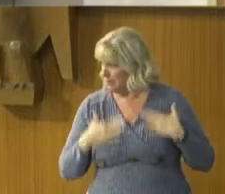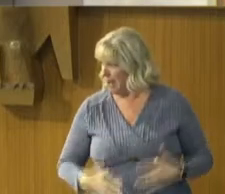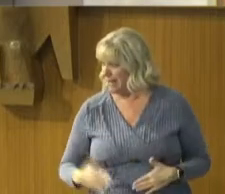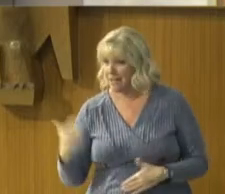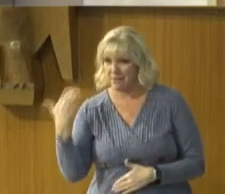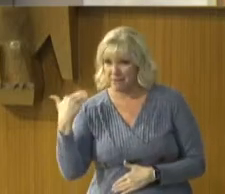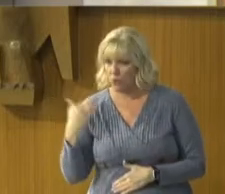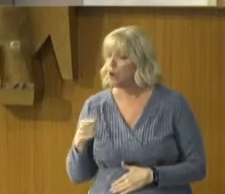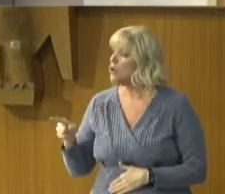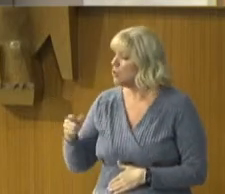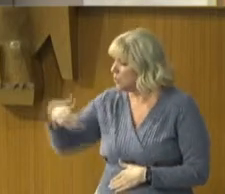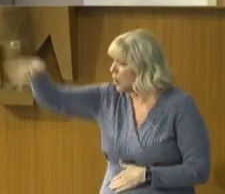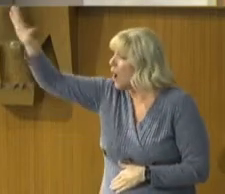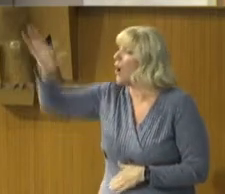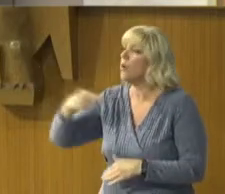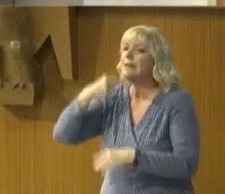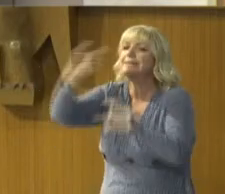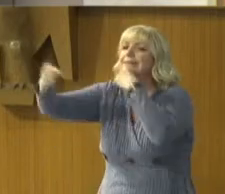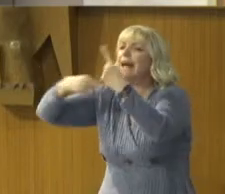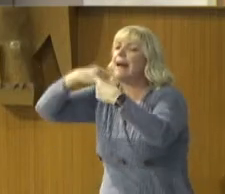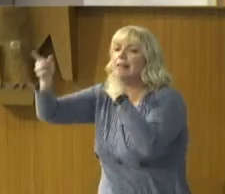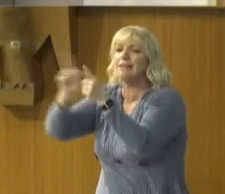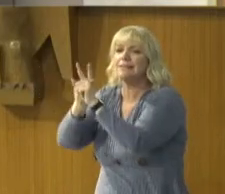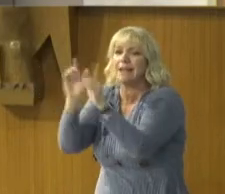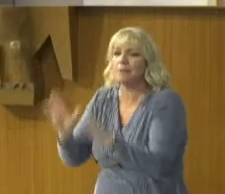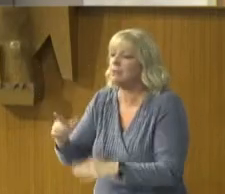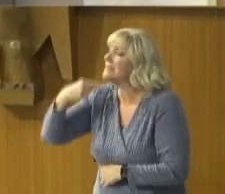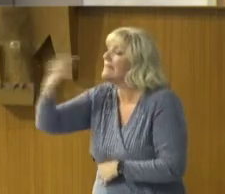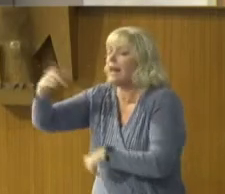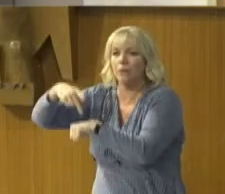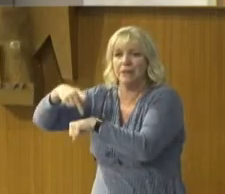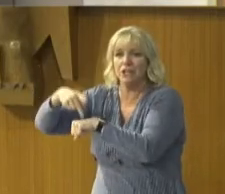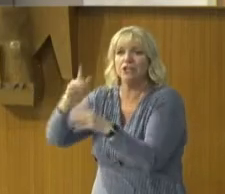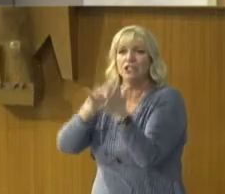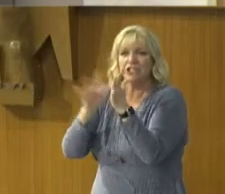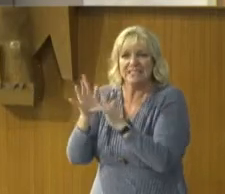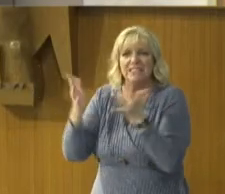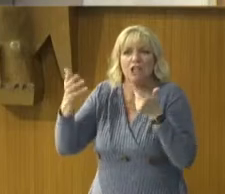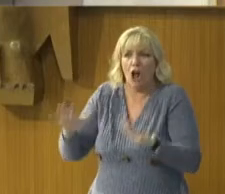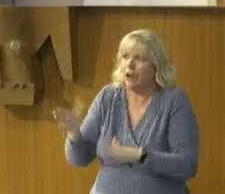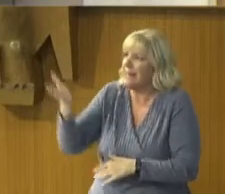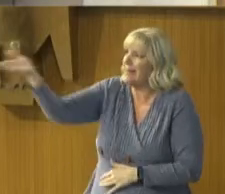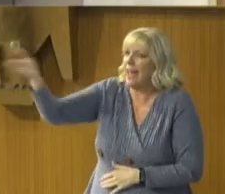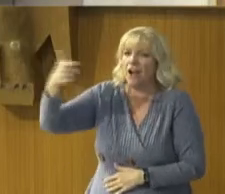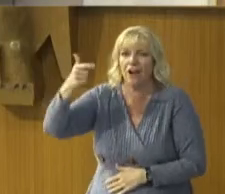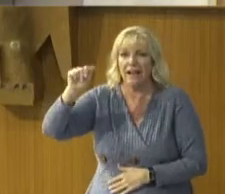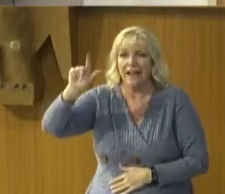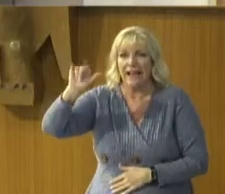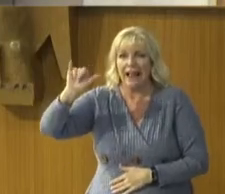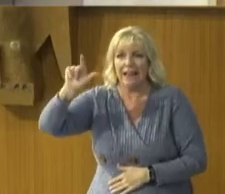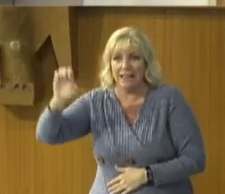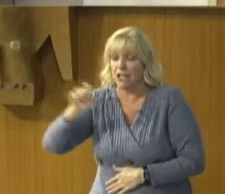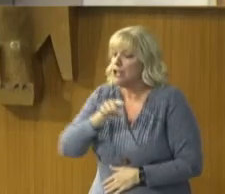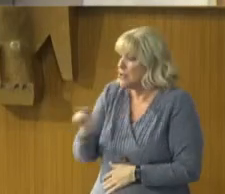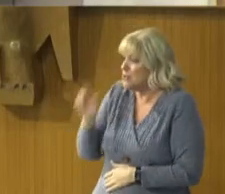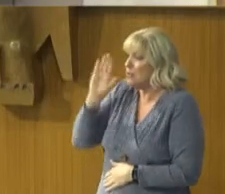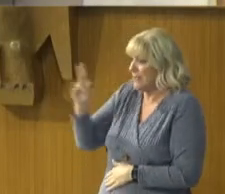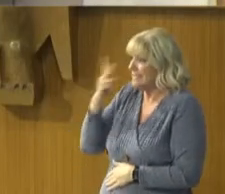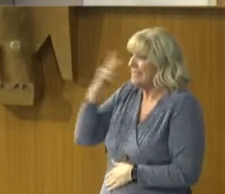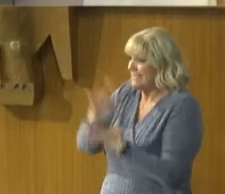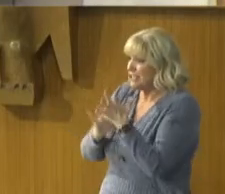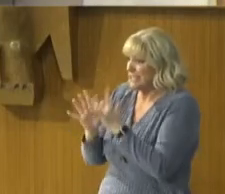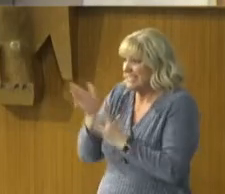go, tell his disciples and Peter that he is going ahead of you to Galilee. There you will see him, just as he told